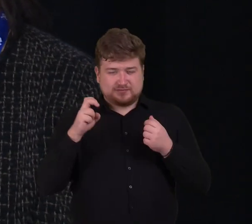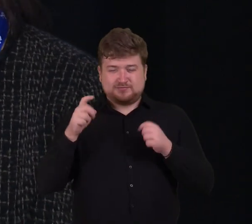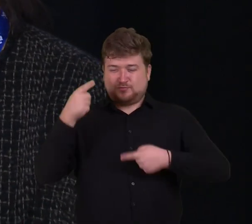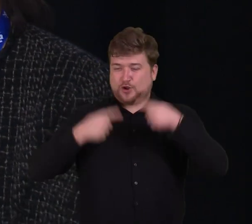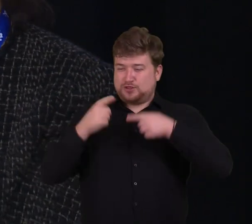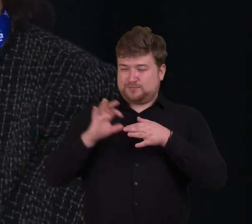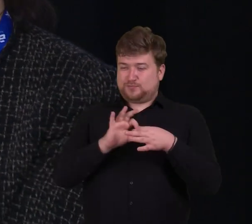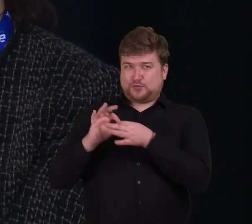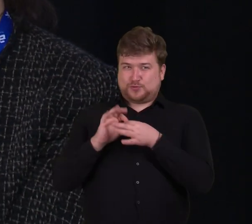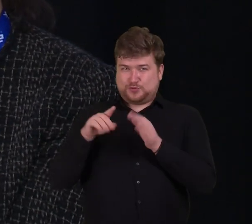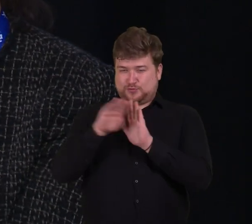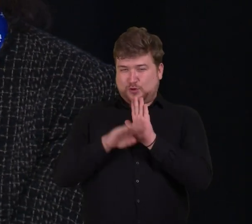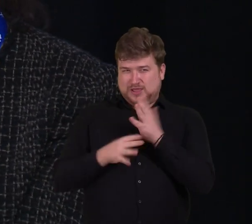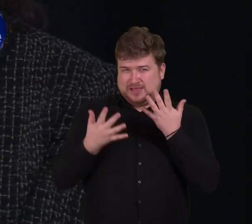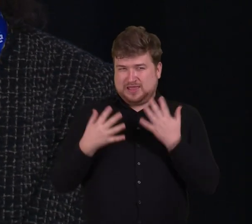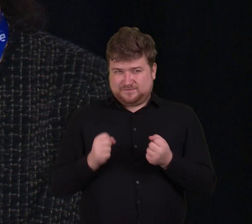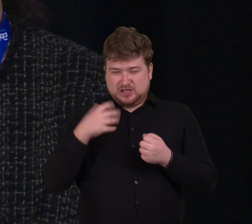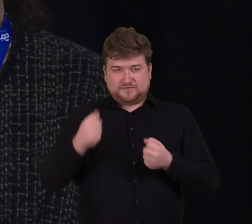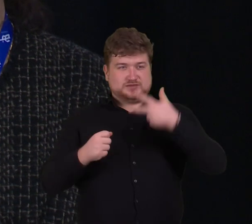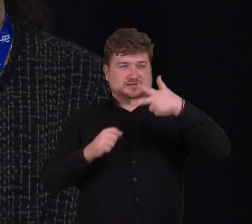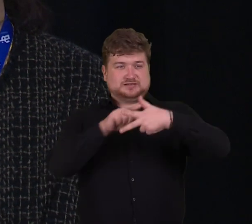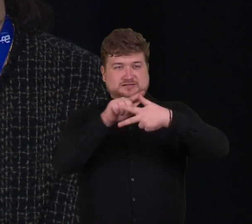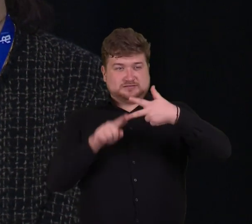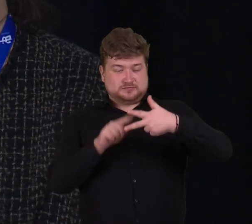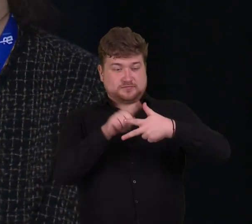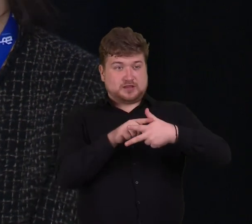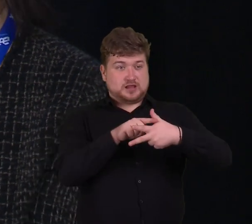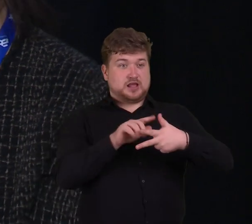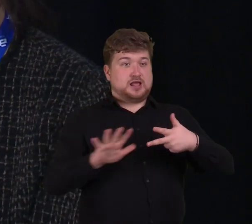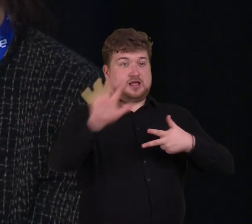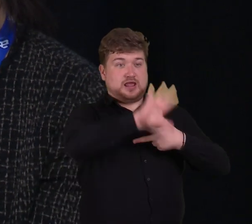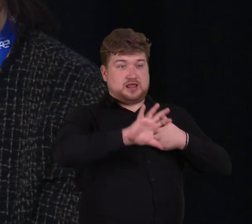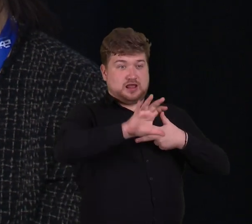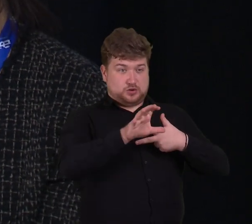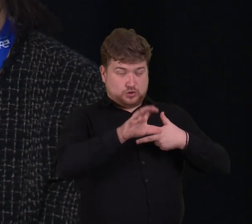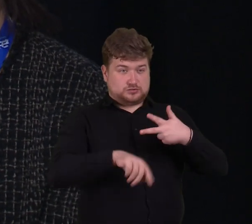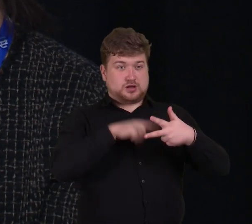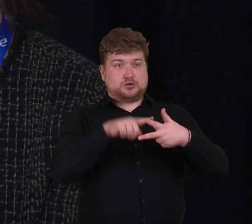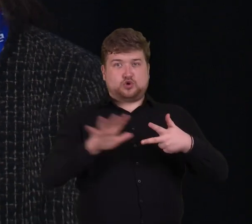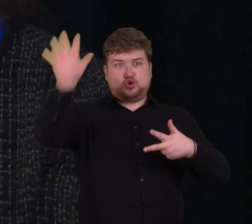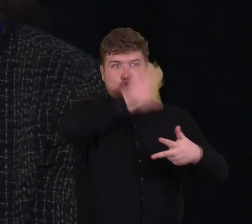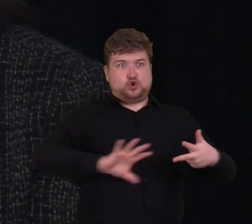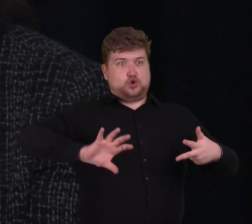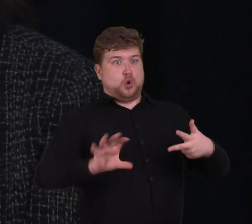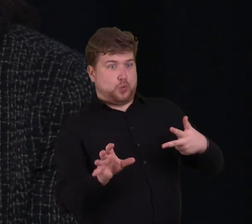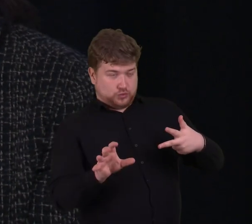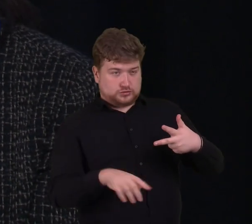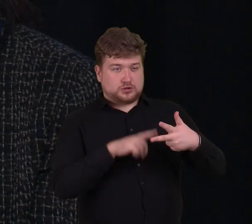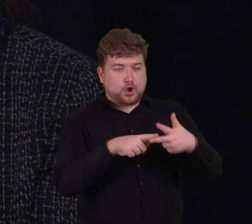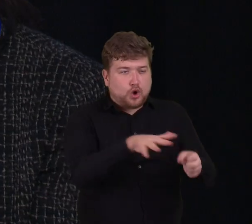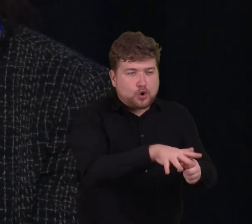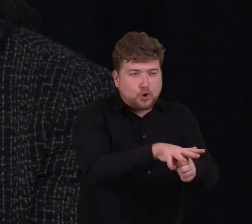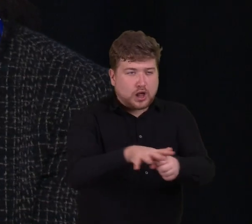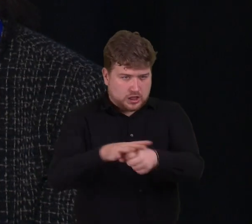local. Regional, because in 2014 we gave the competence of regional, of territorial